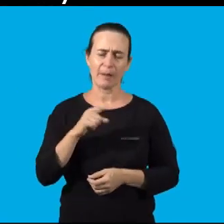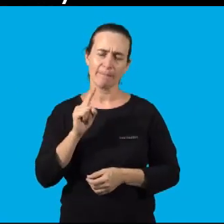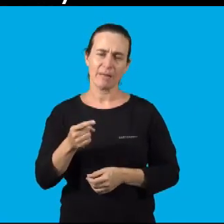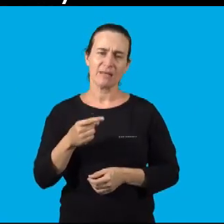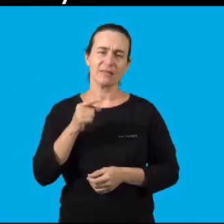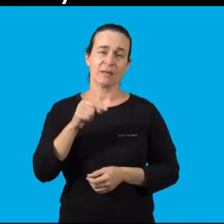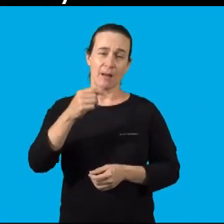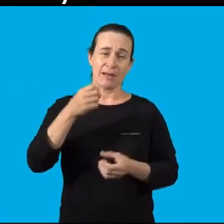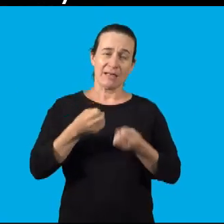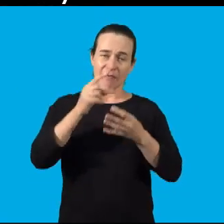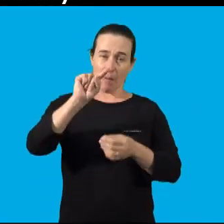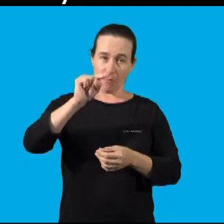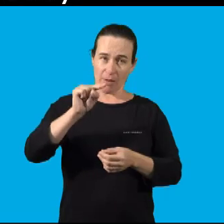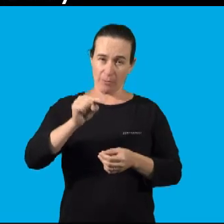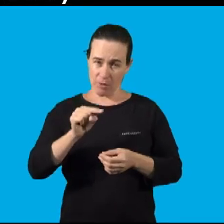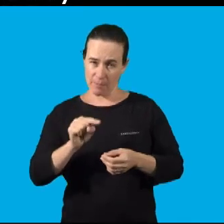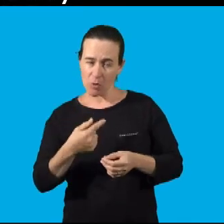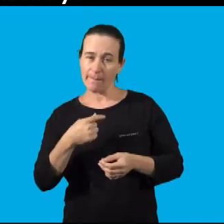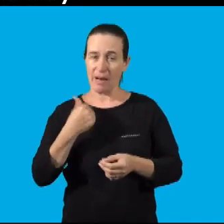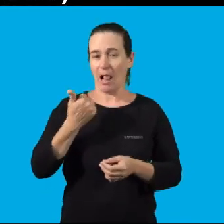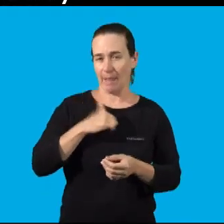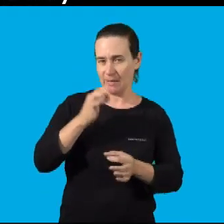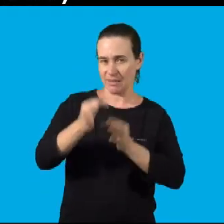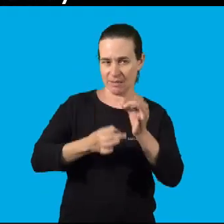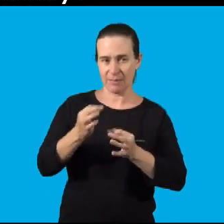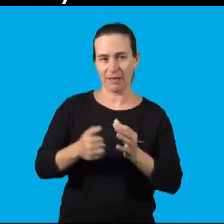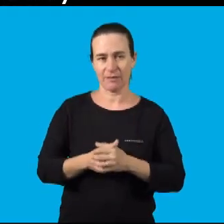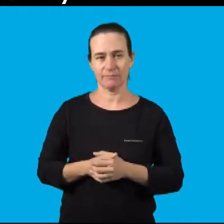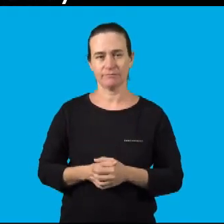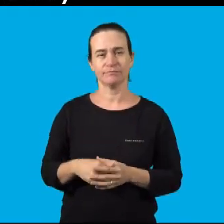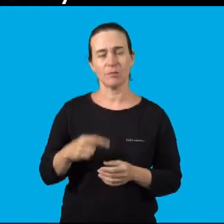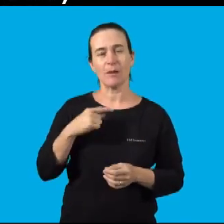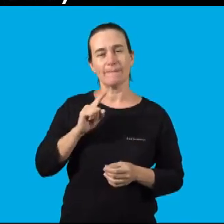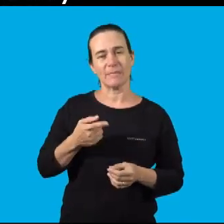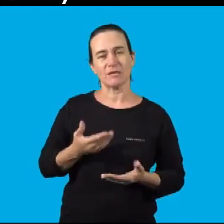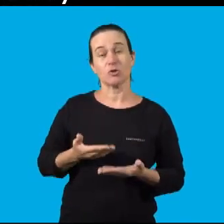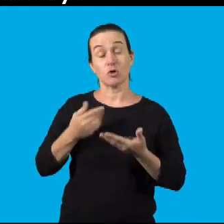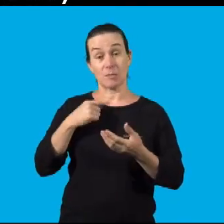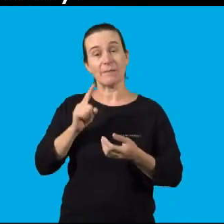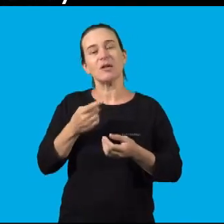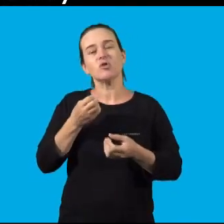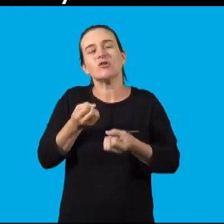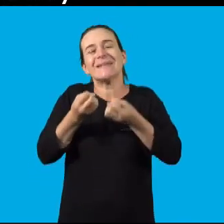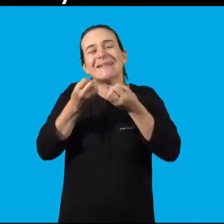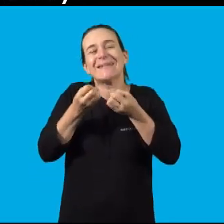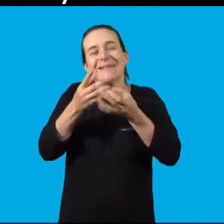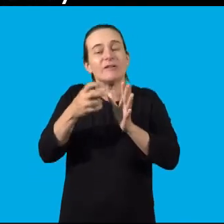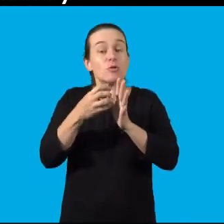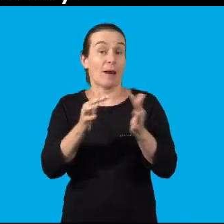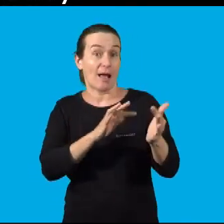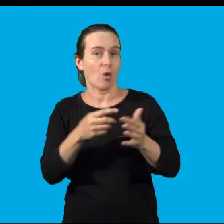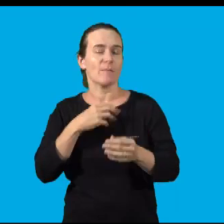you will give in support of your stance on the topic. Thus, indicate how your argument will ensue